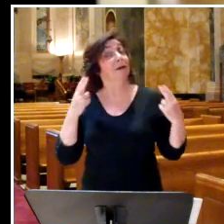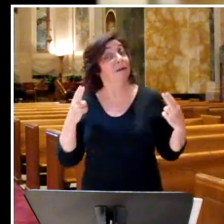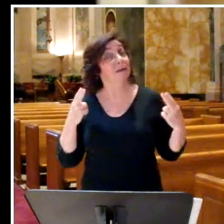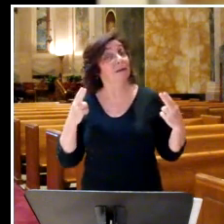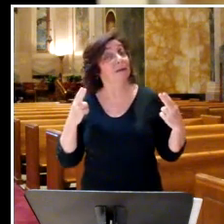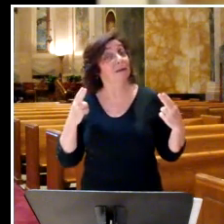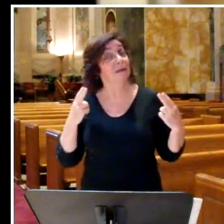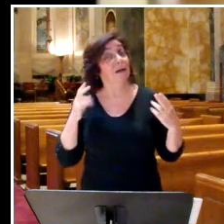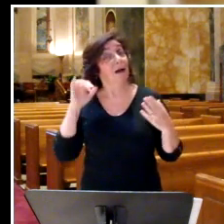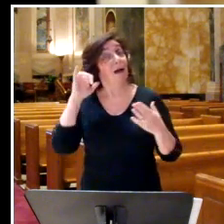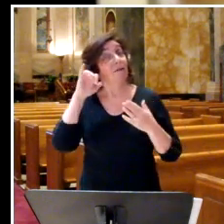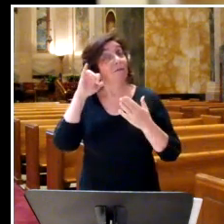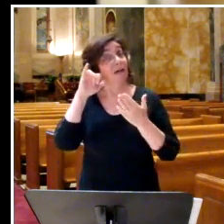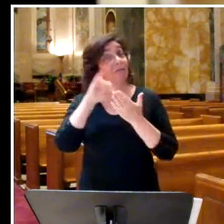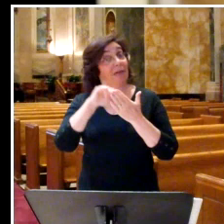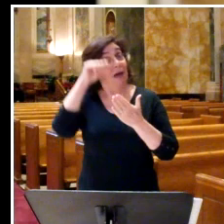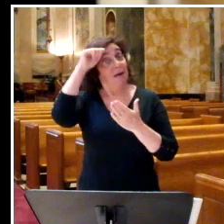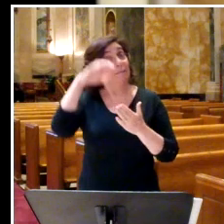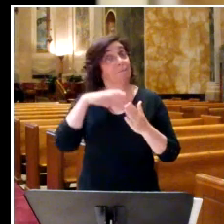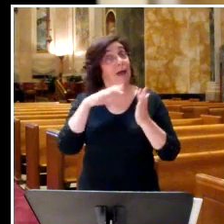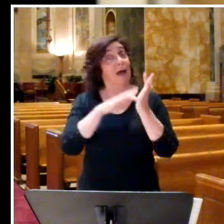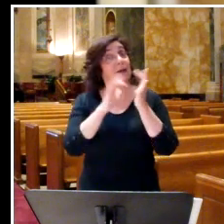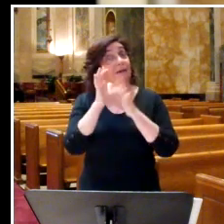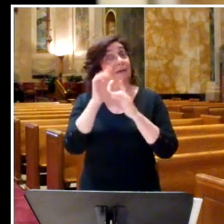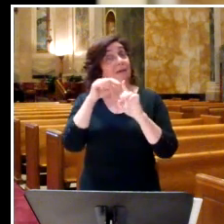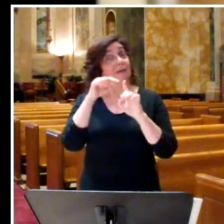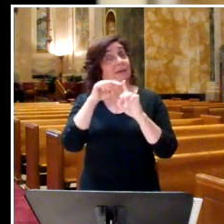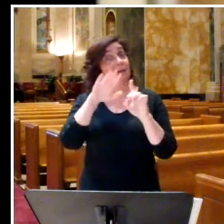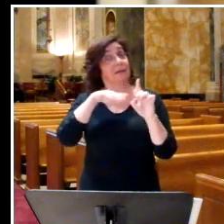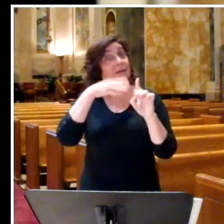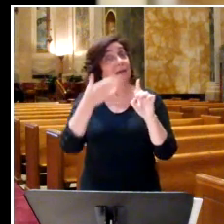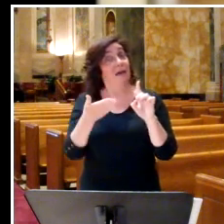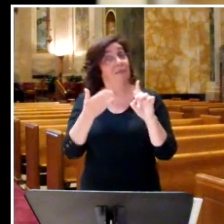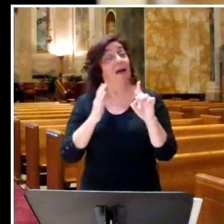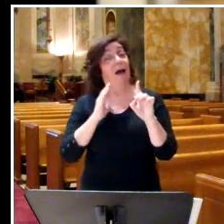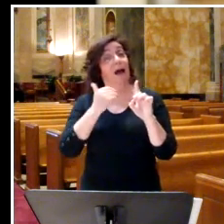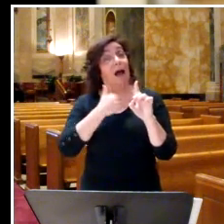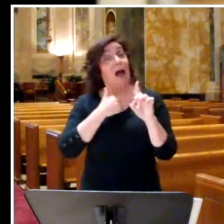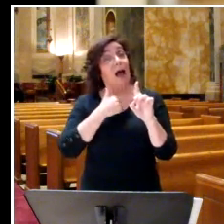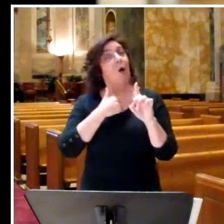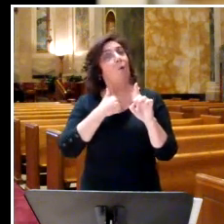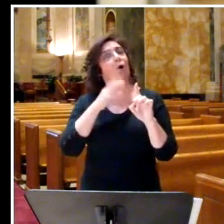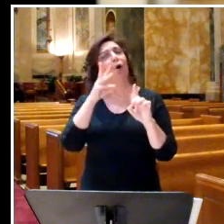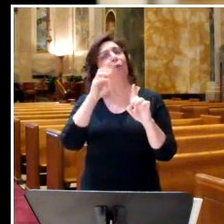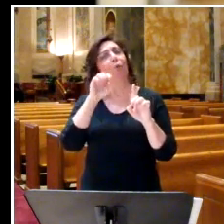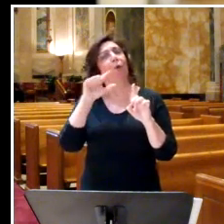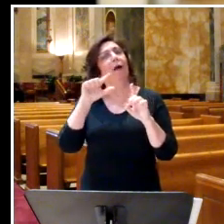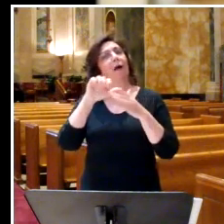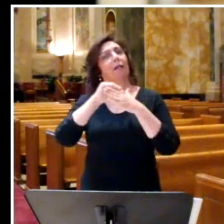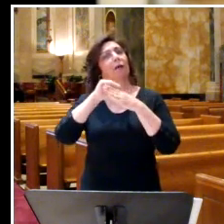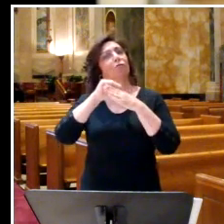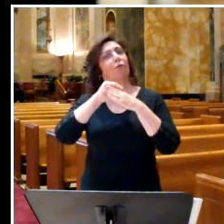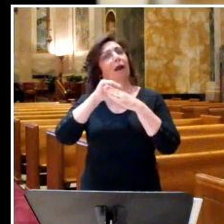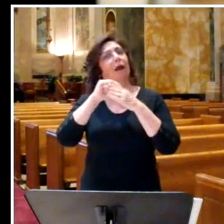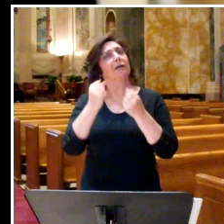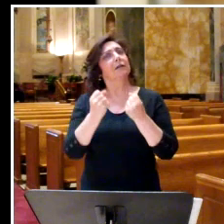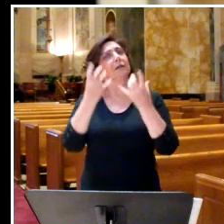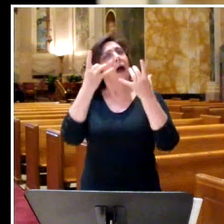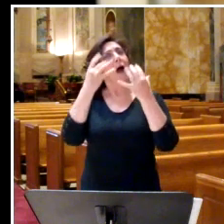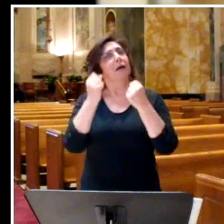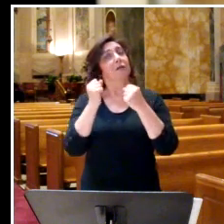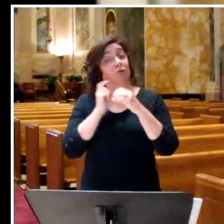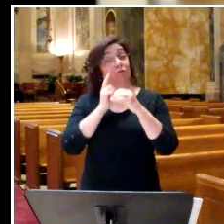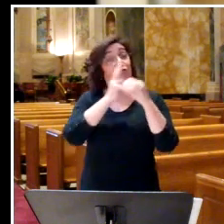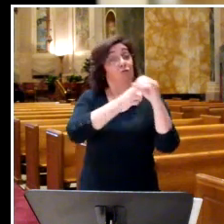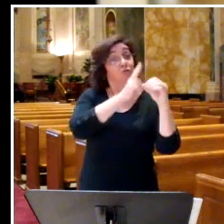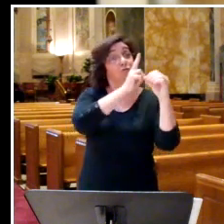innocent of that man's death. Our well-trained tongues join those